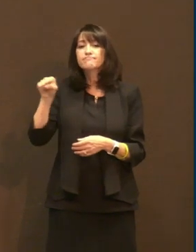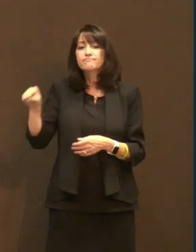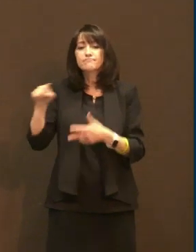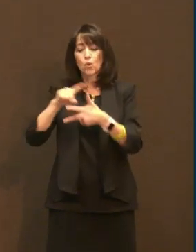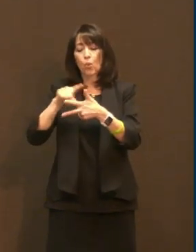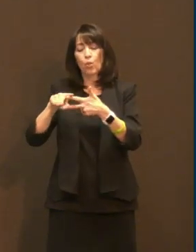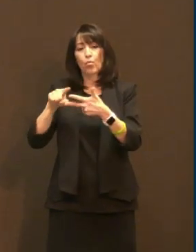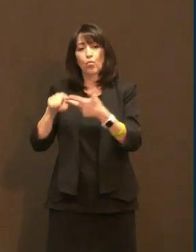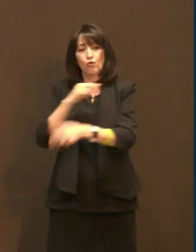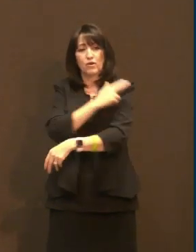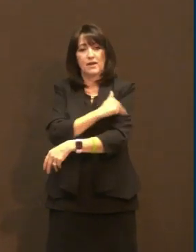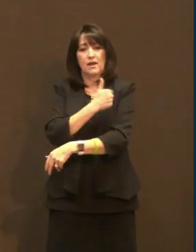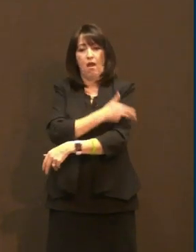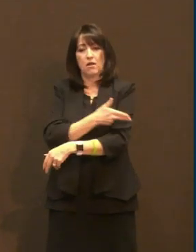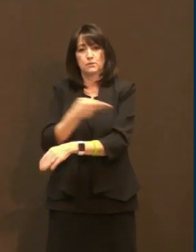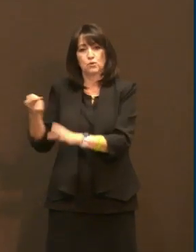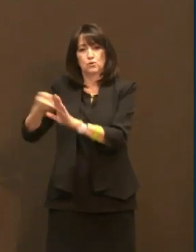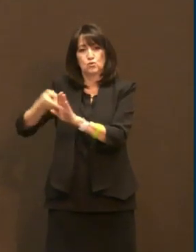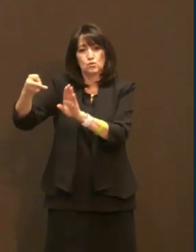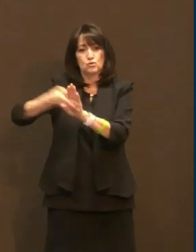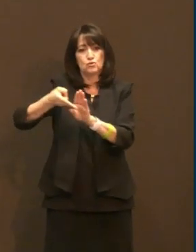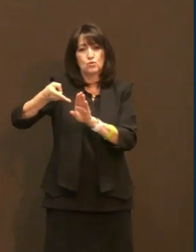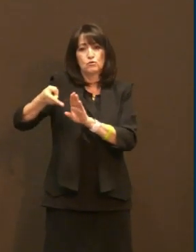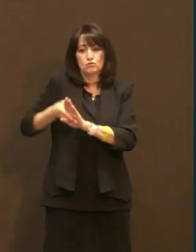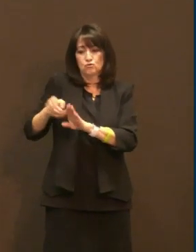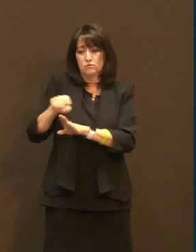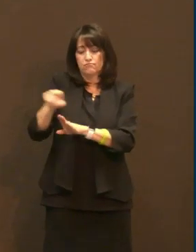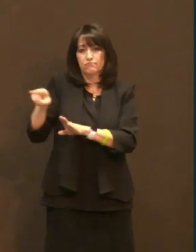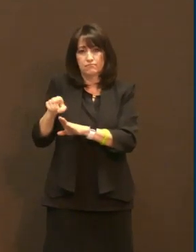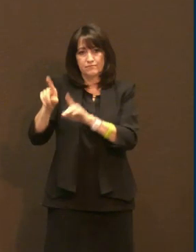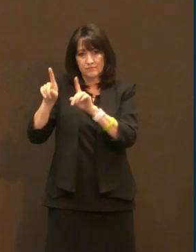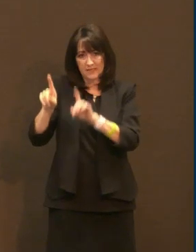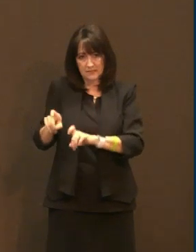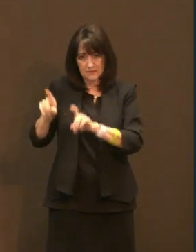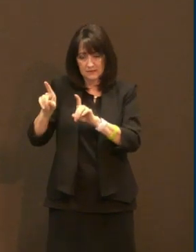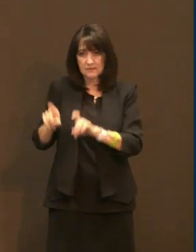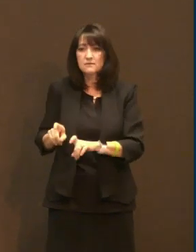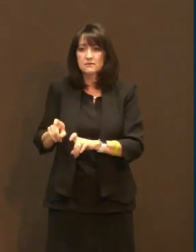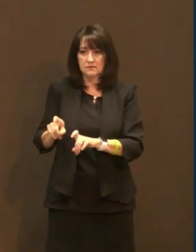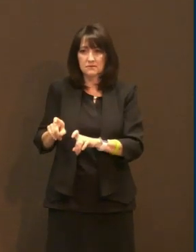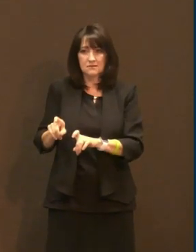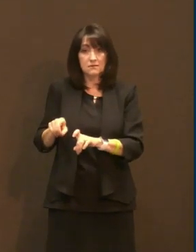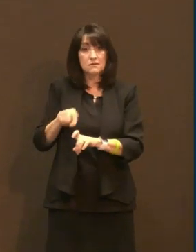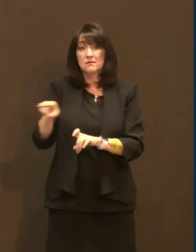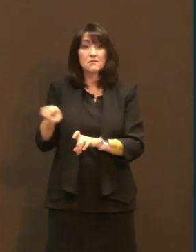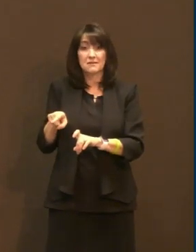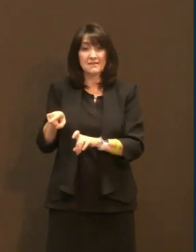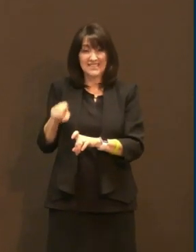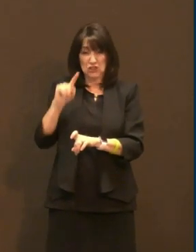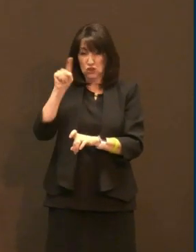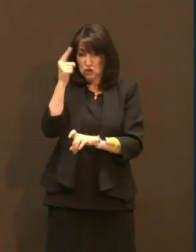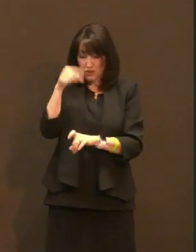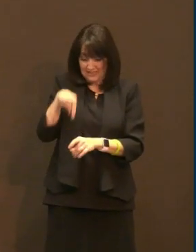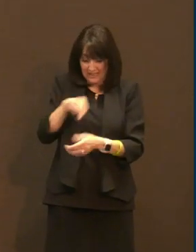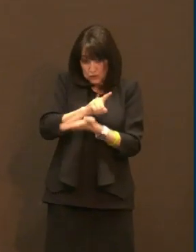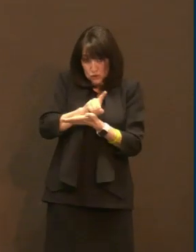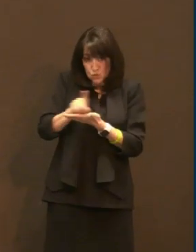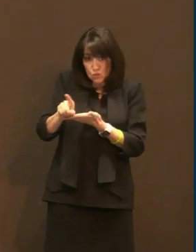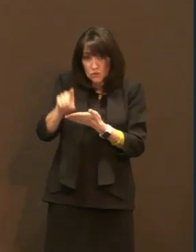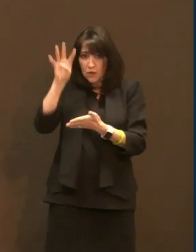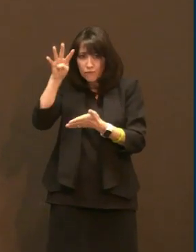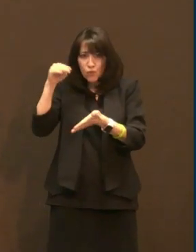one today, and the partners that Governor Carney mentioned, over 4,000 tests were administered